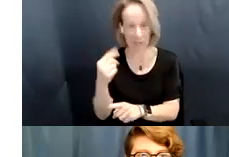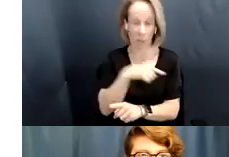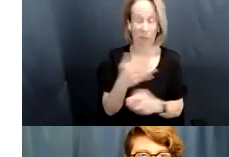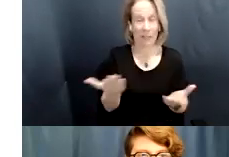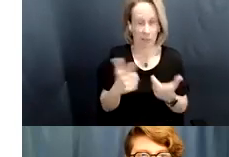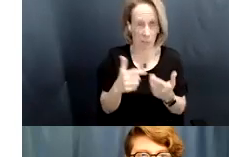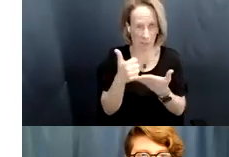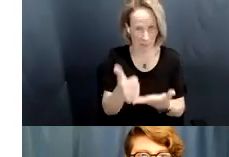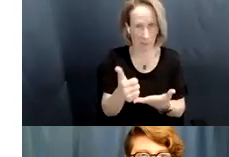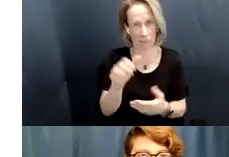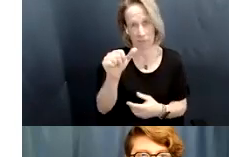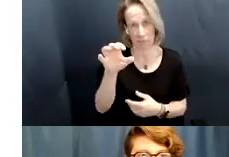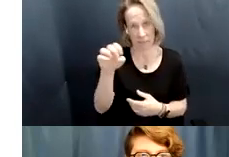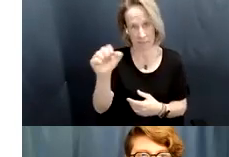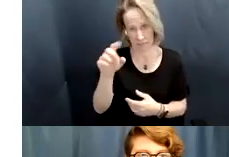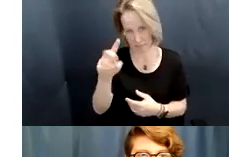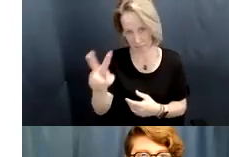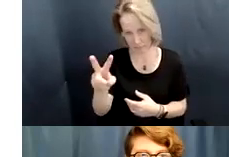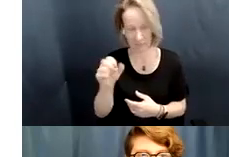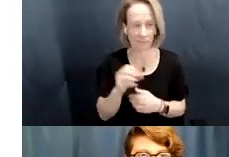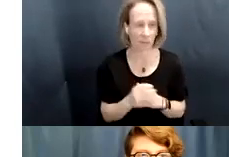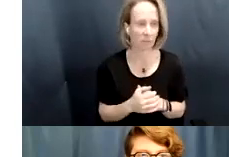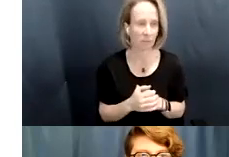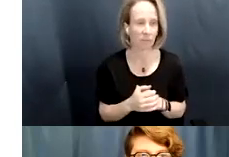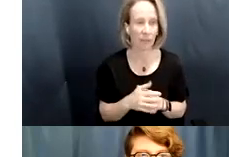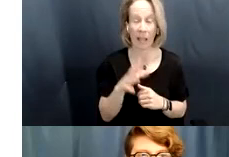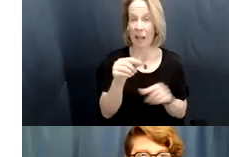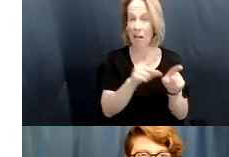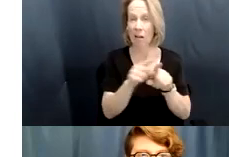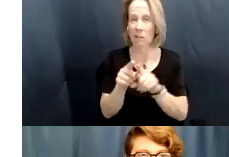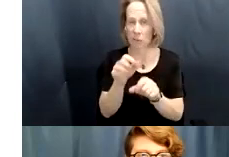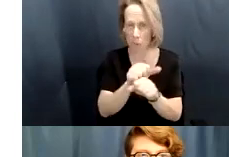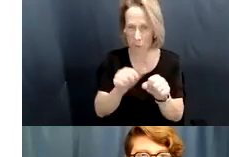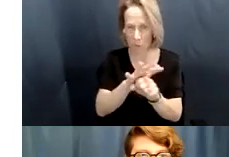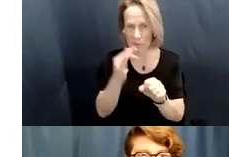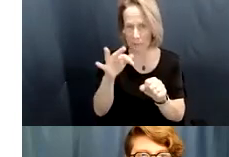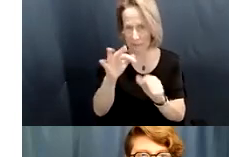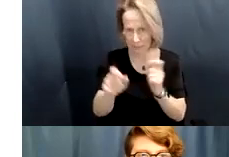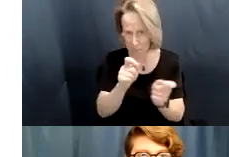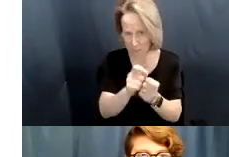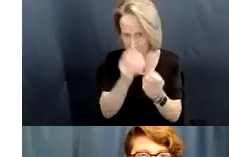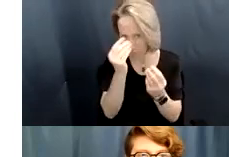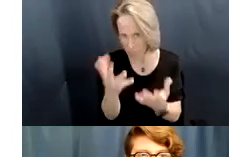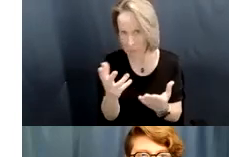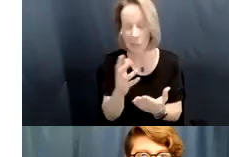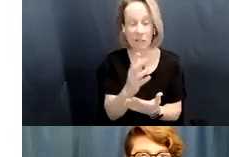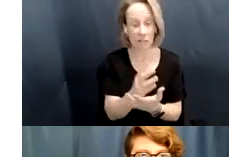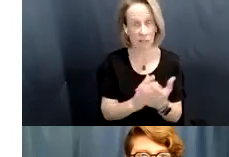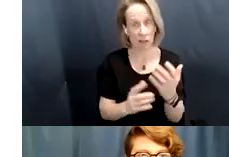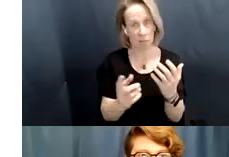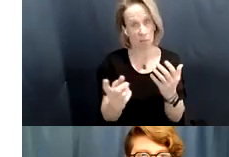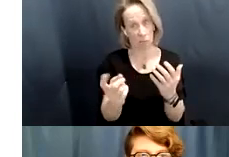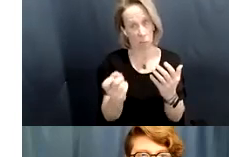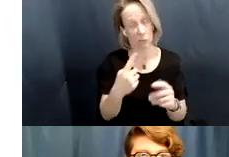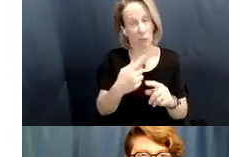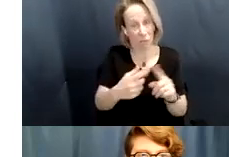And then COVID-19 specific information. So sometimes some of the questions that our survivors are going to have come